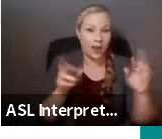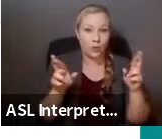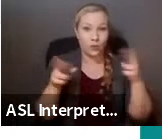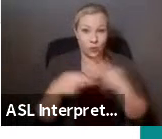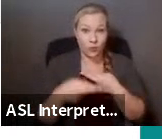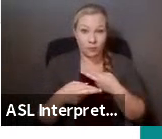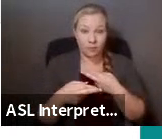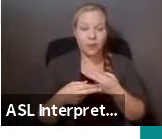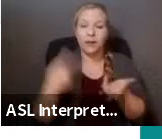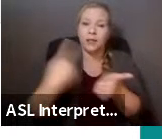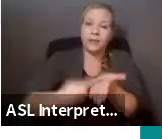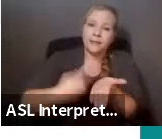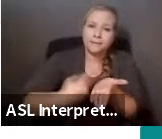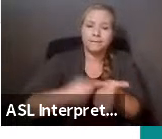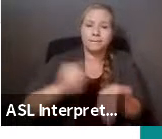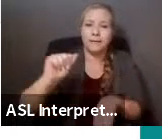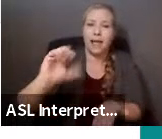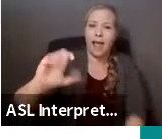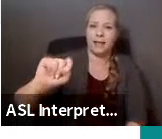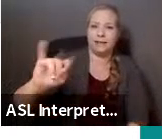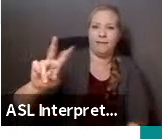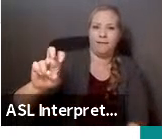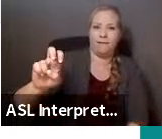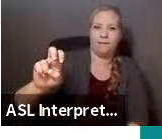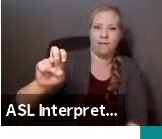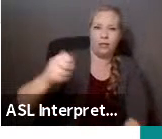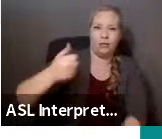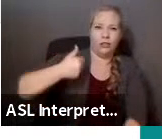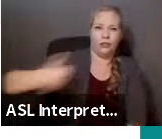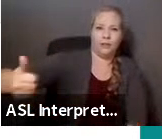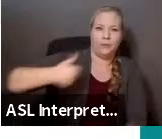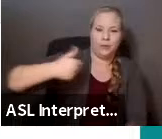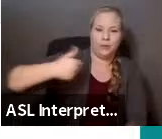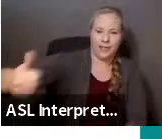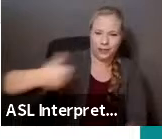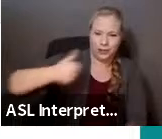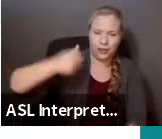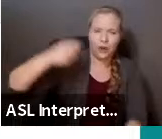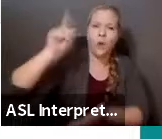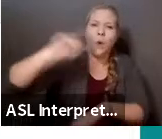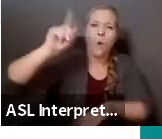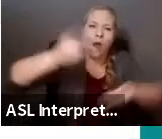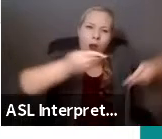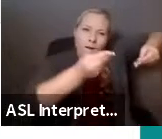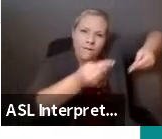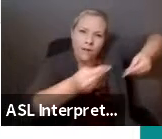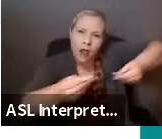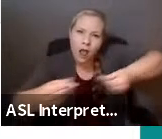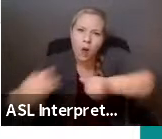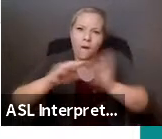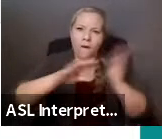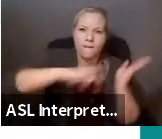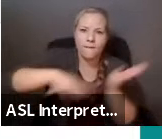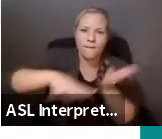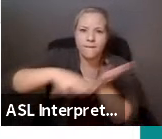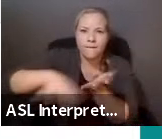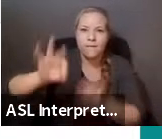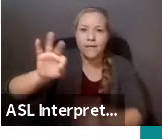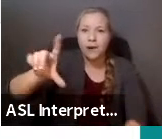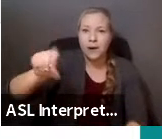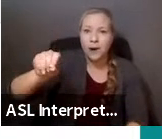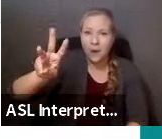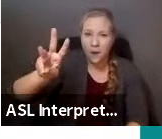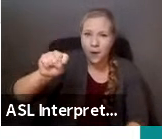were calling the active transportation flows maps, which were showing generally, where people are